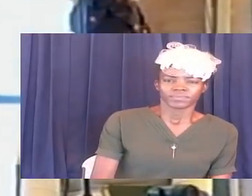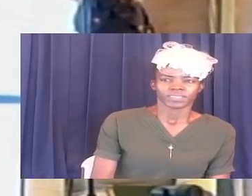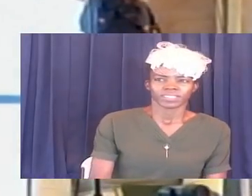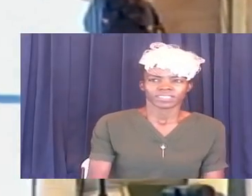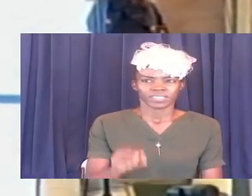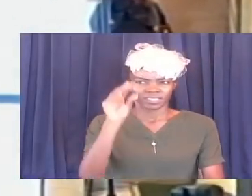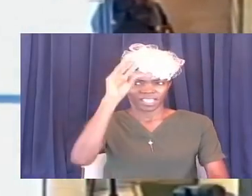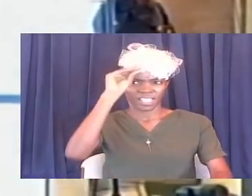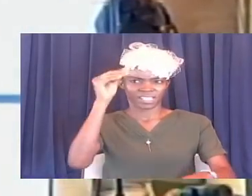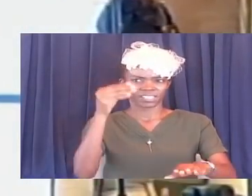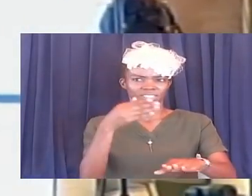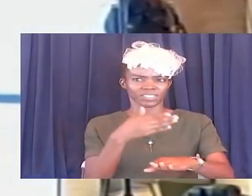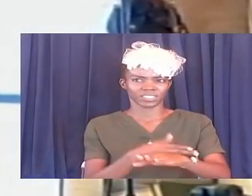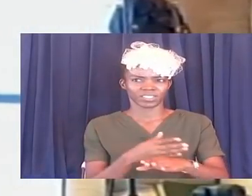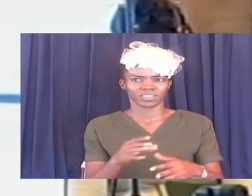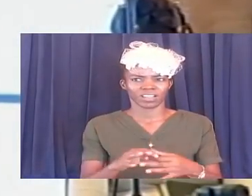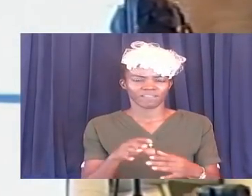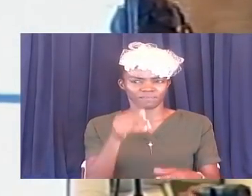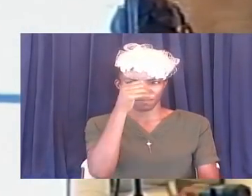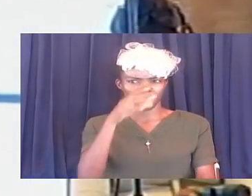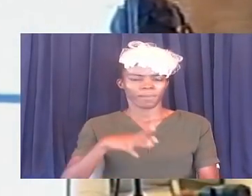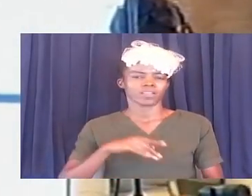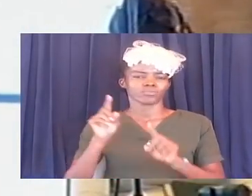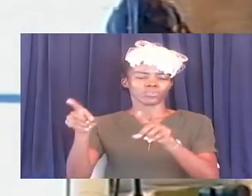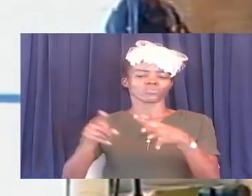They go up to cast out devil.